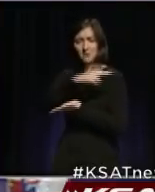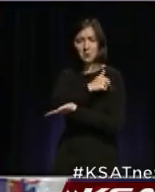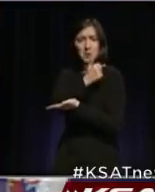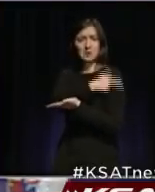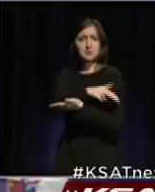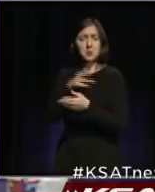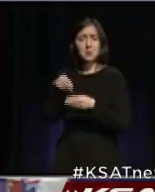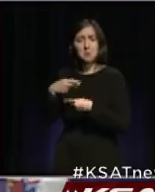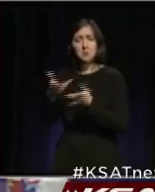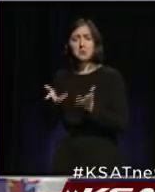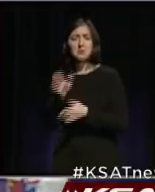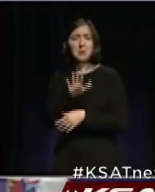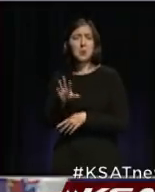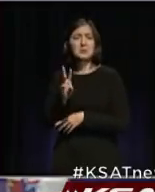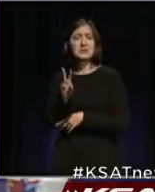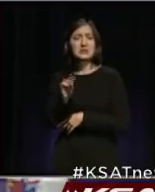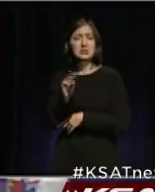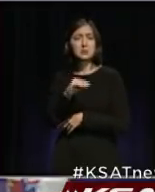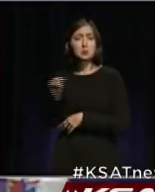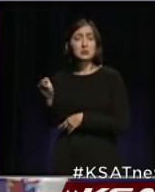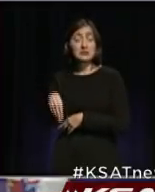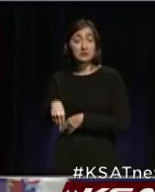And this past week, they did